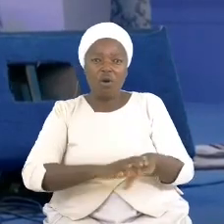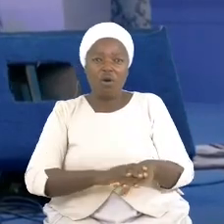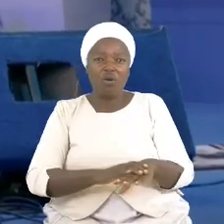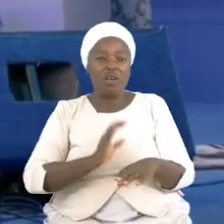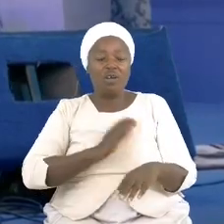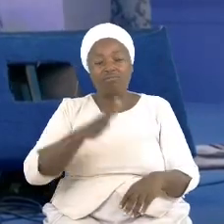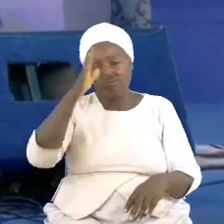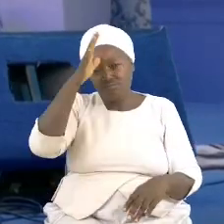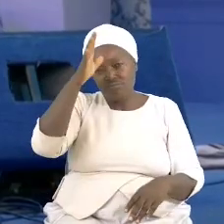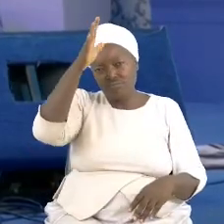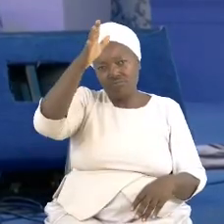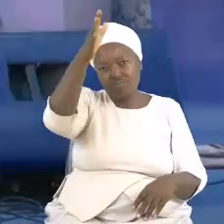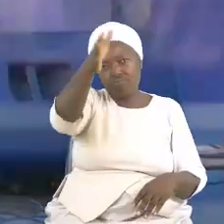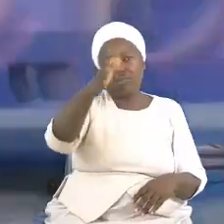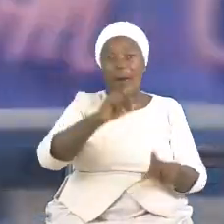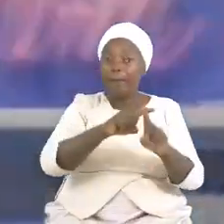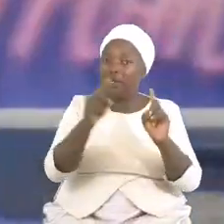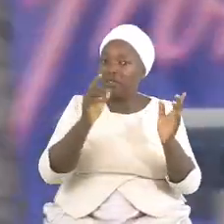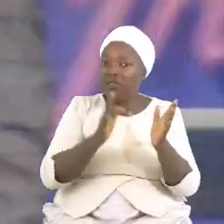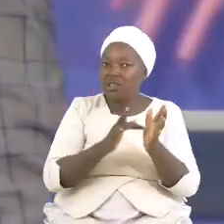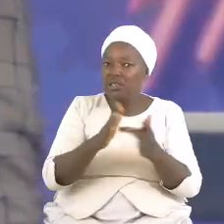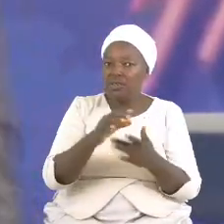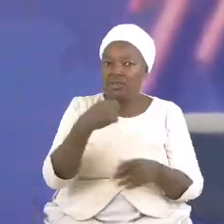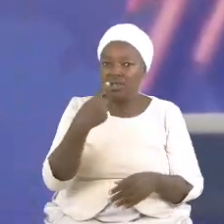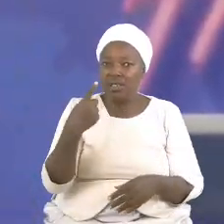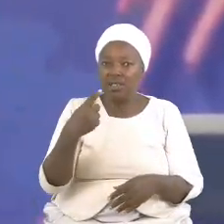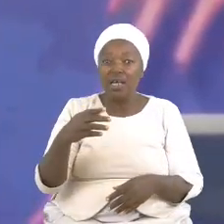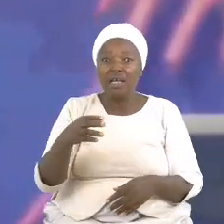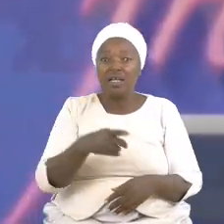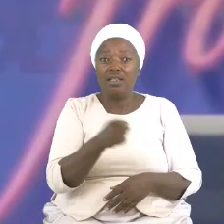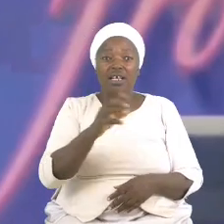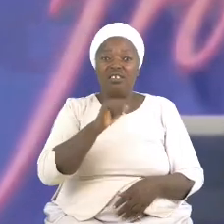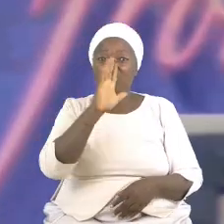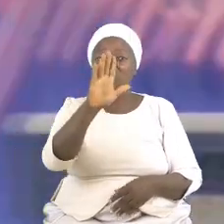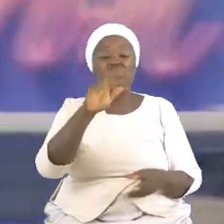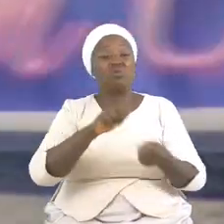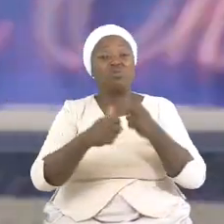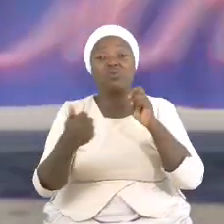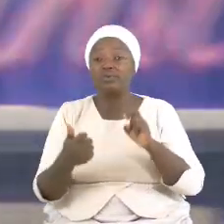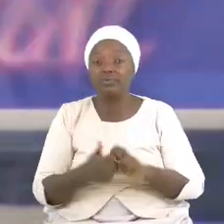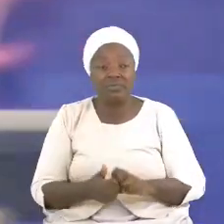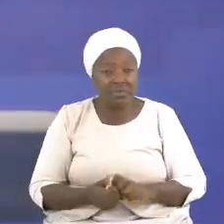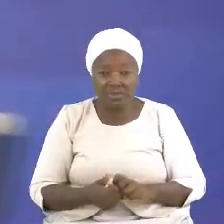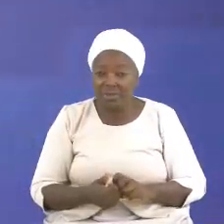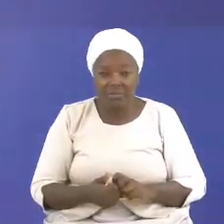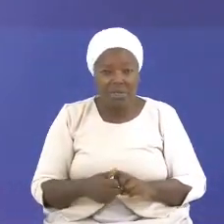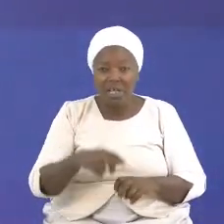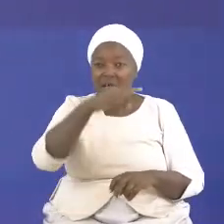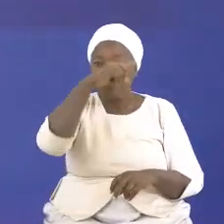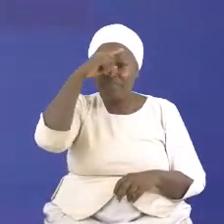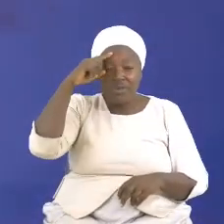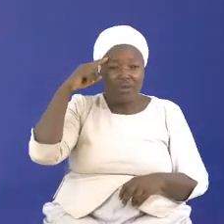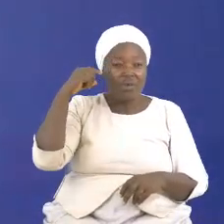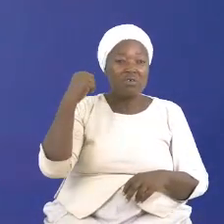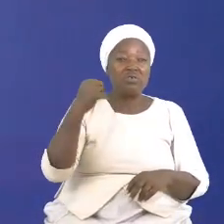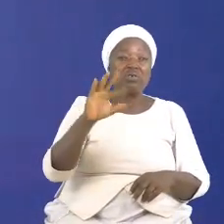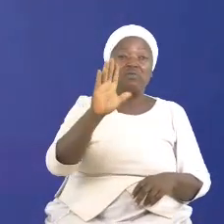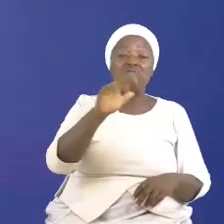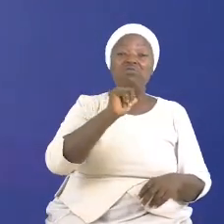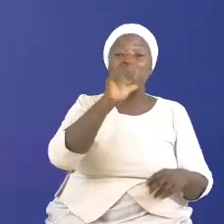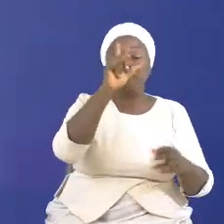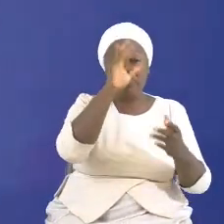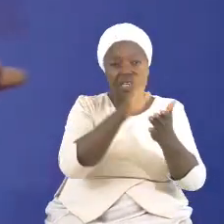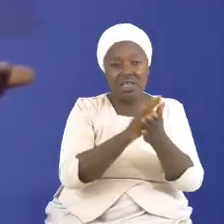But Jesus said, they are not your problem because of your unbelief.